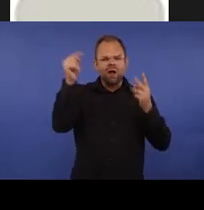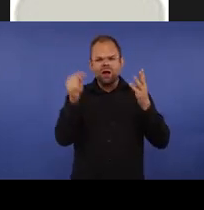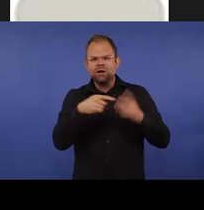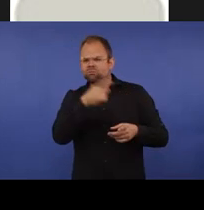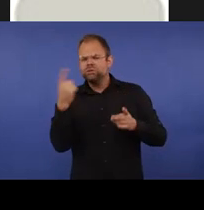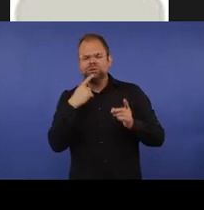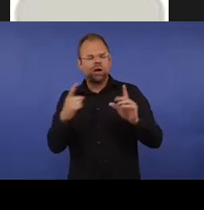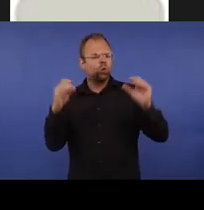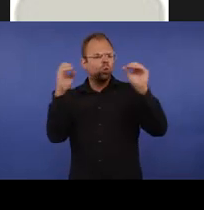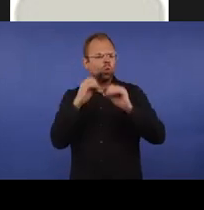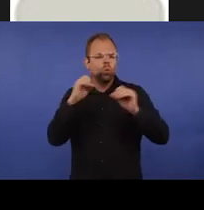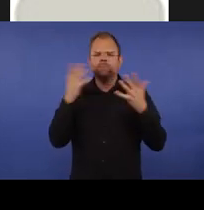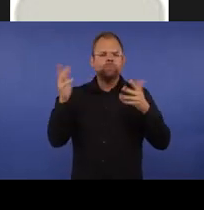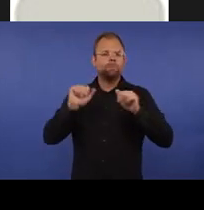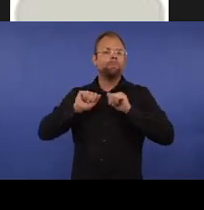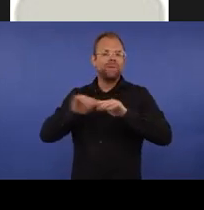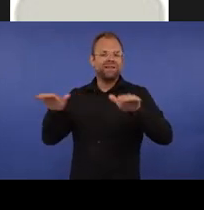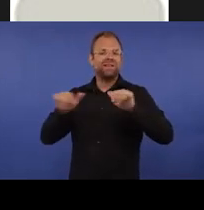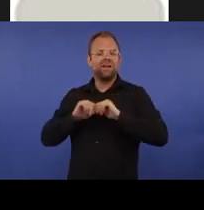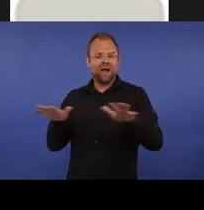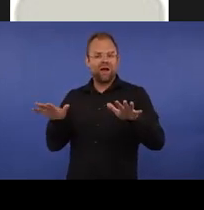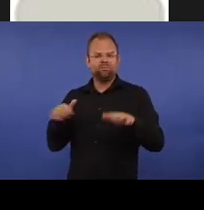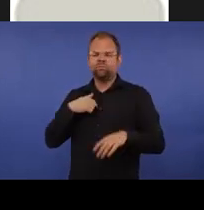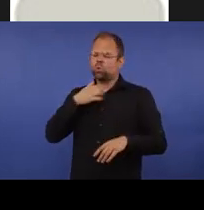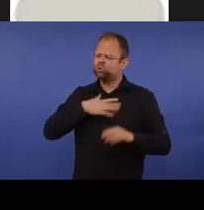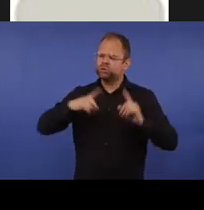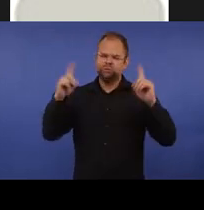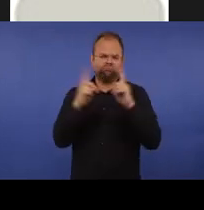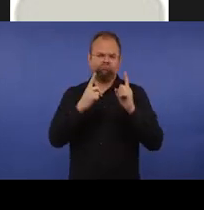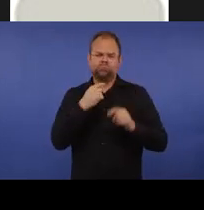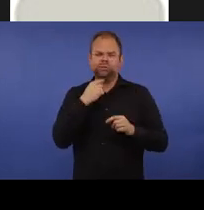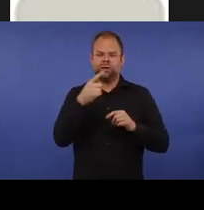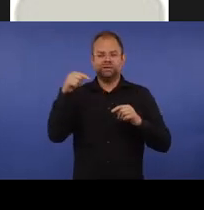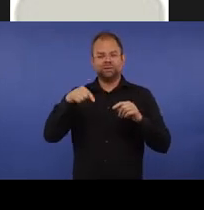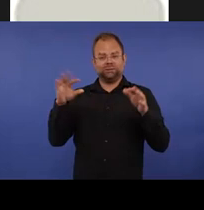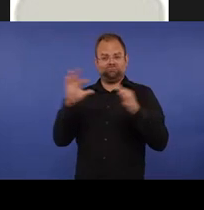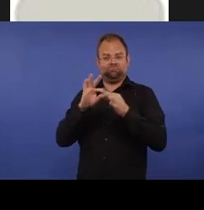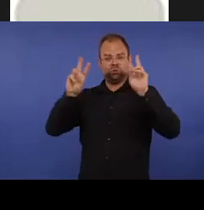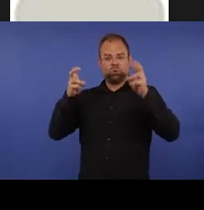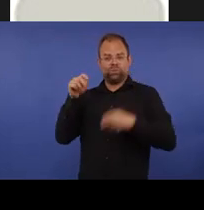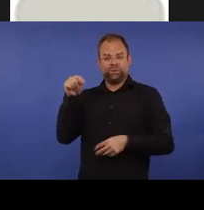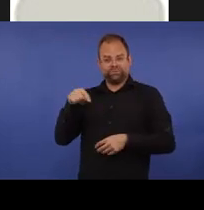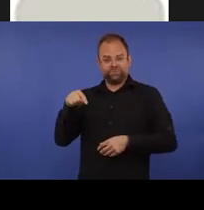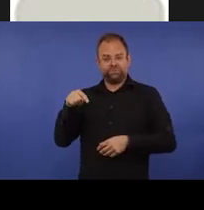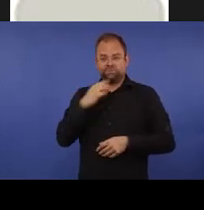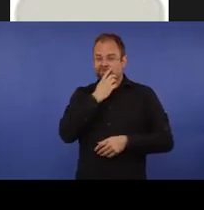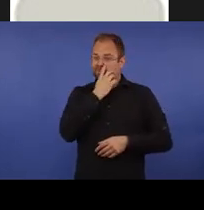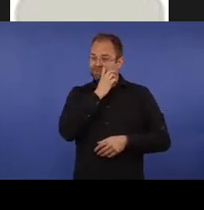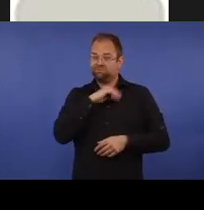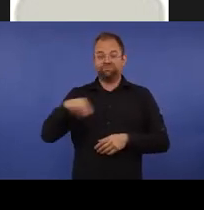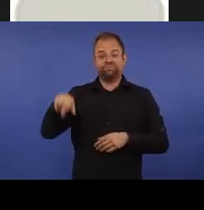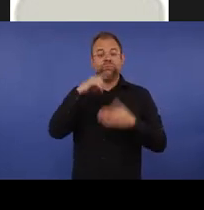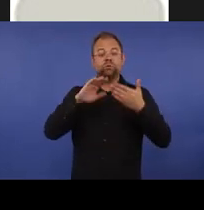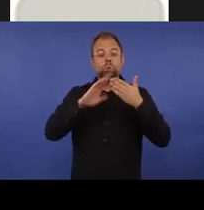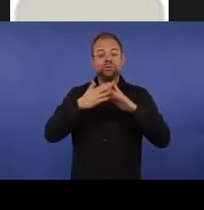in the media. And if we are not able to get issues like COVID and the